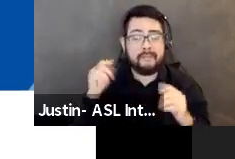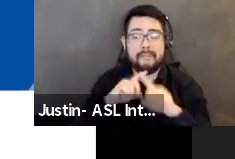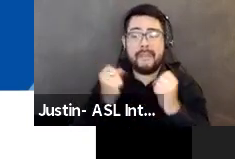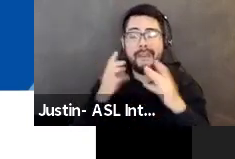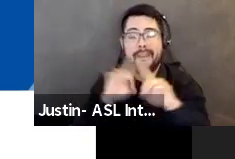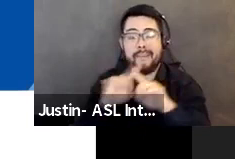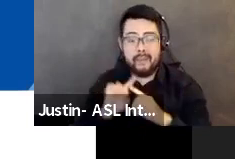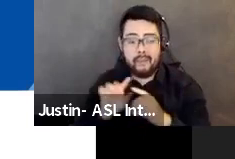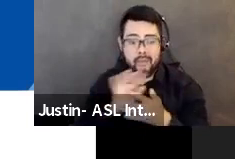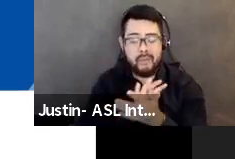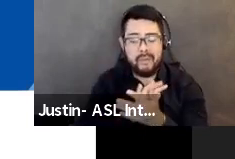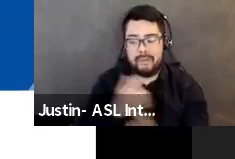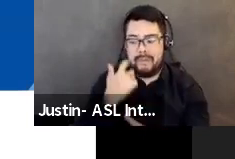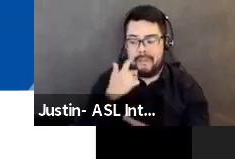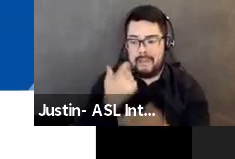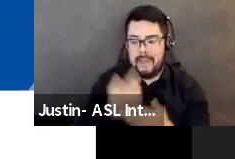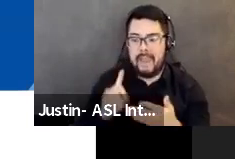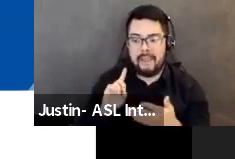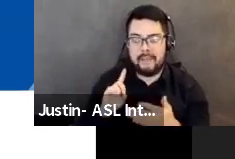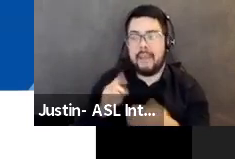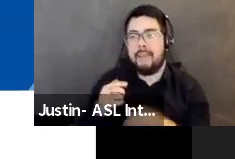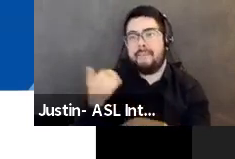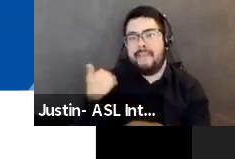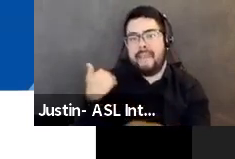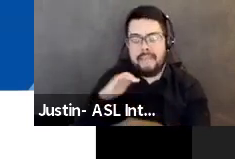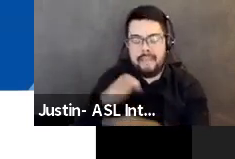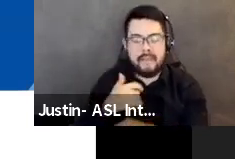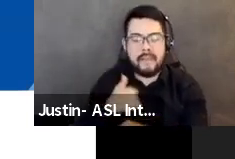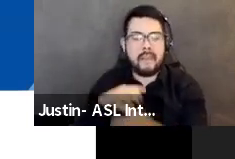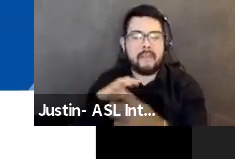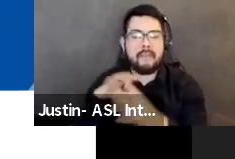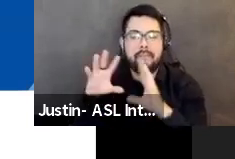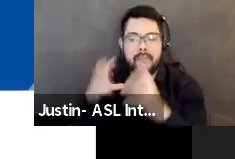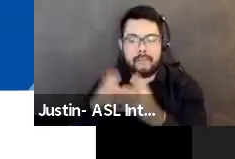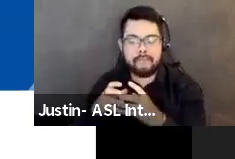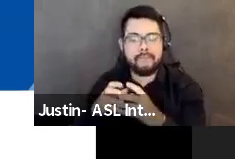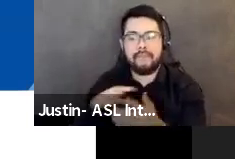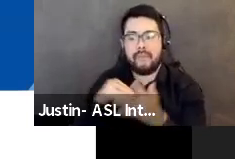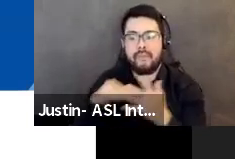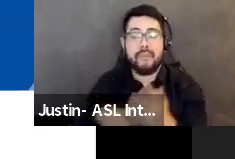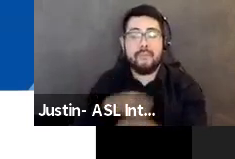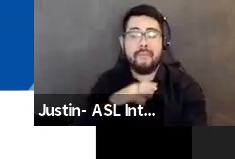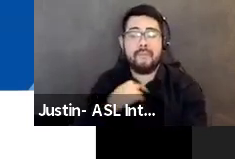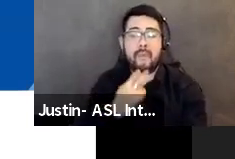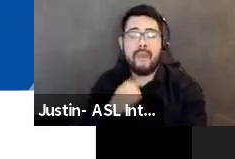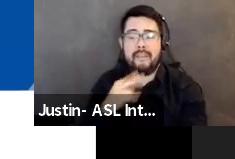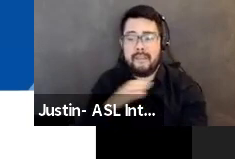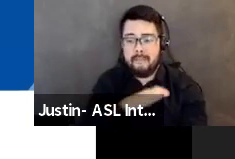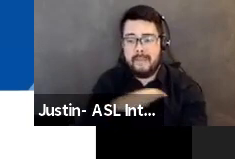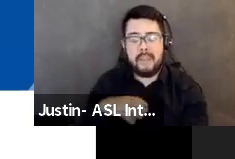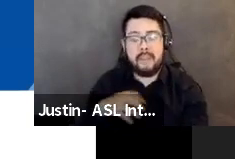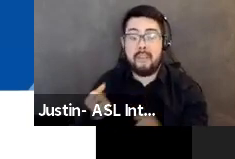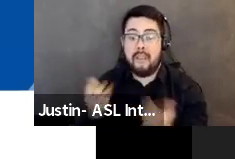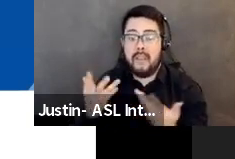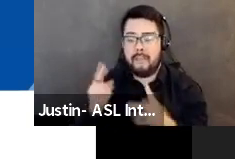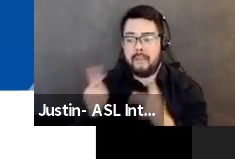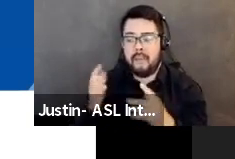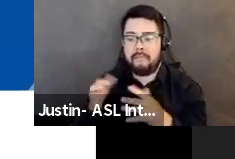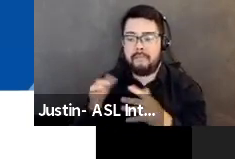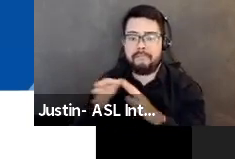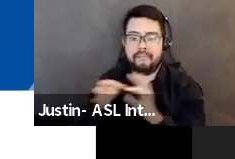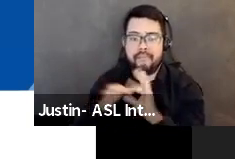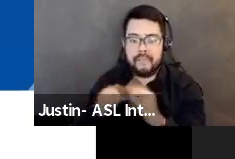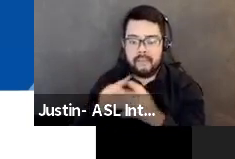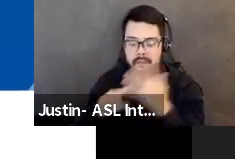a student voice committee last evening and um there is a lot to say on this topic and we want to make sure that